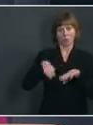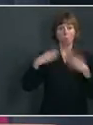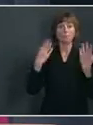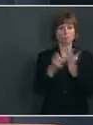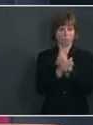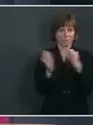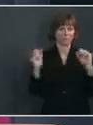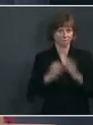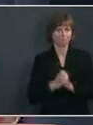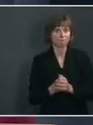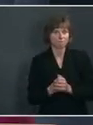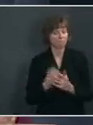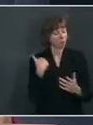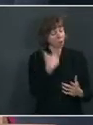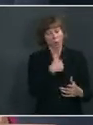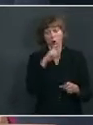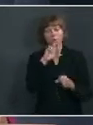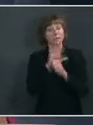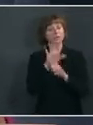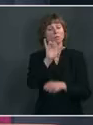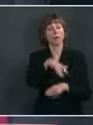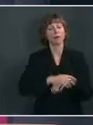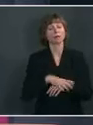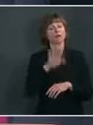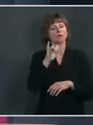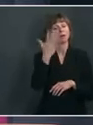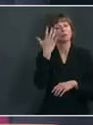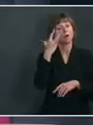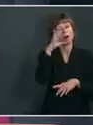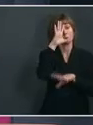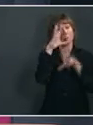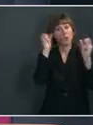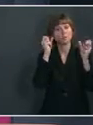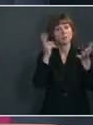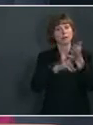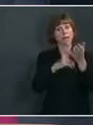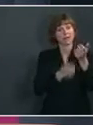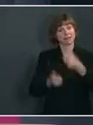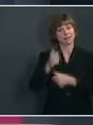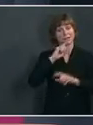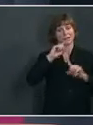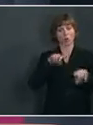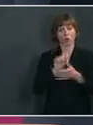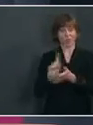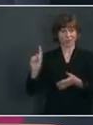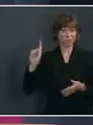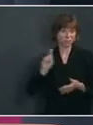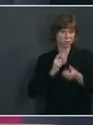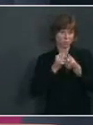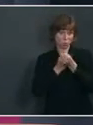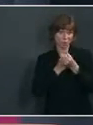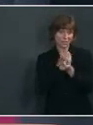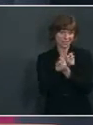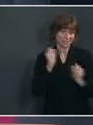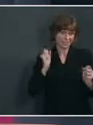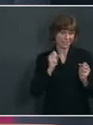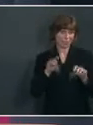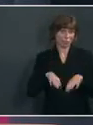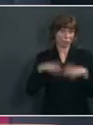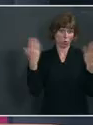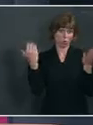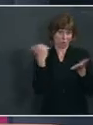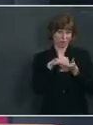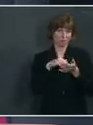are committed to doing that. That's why the president signed an executive order last week supporting the safe reopening of schools.